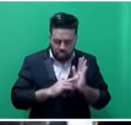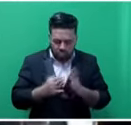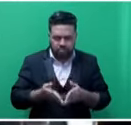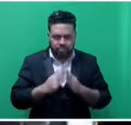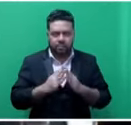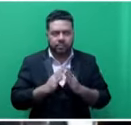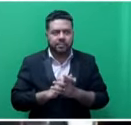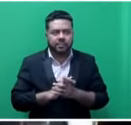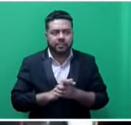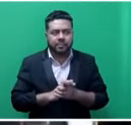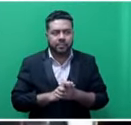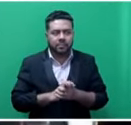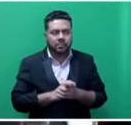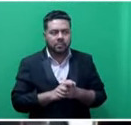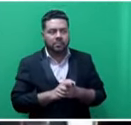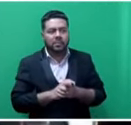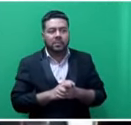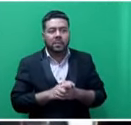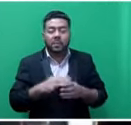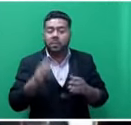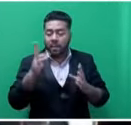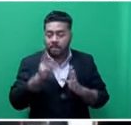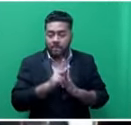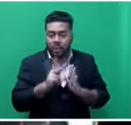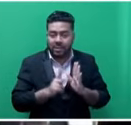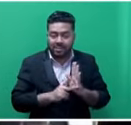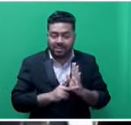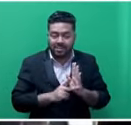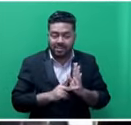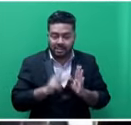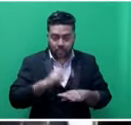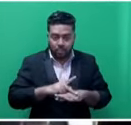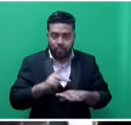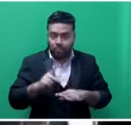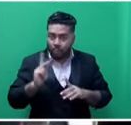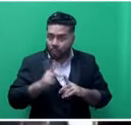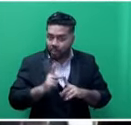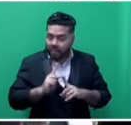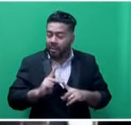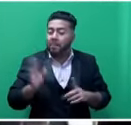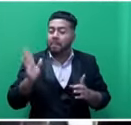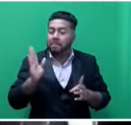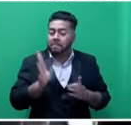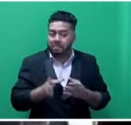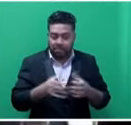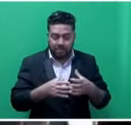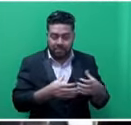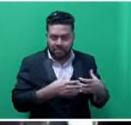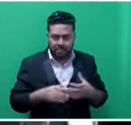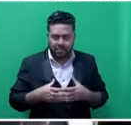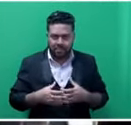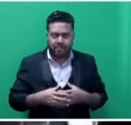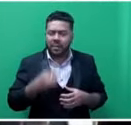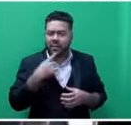Be that as it may, Mr. Speaker, sir, the political parties had identified shortcomings in the 2014 general election. They made